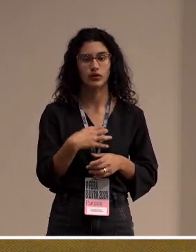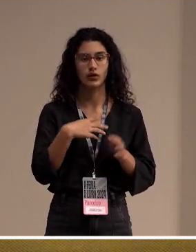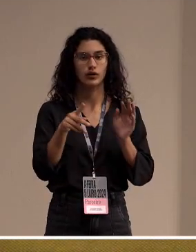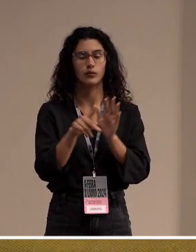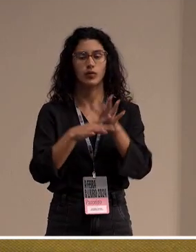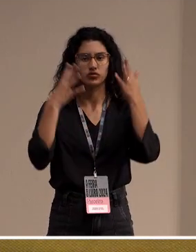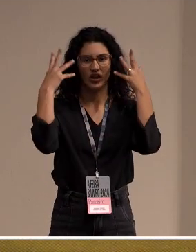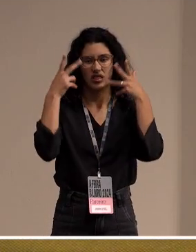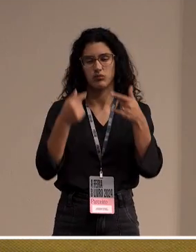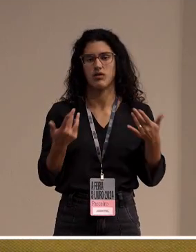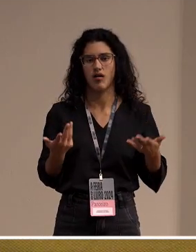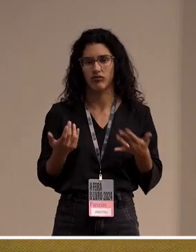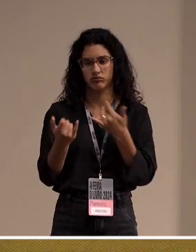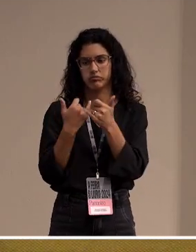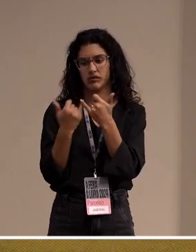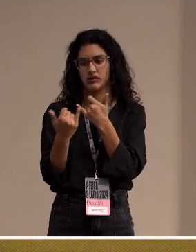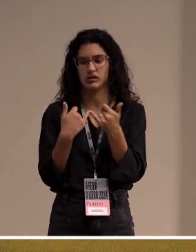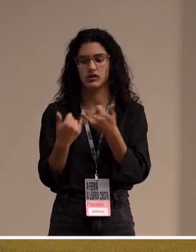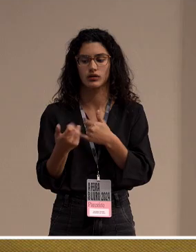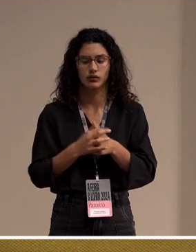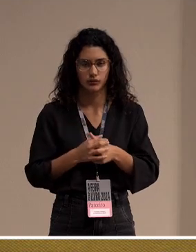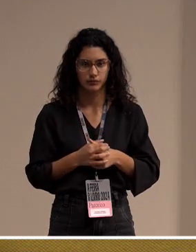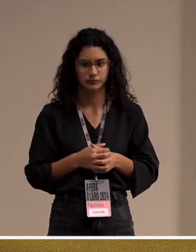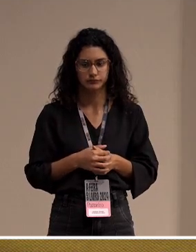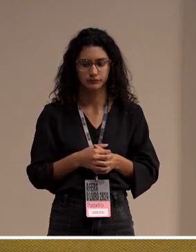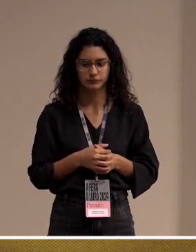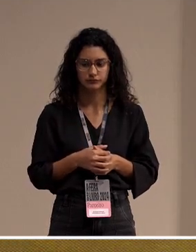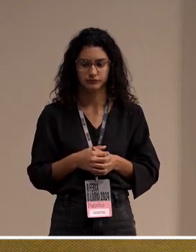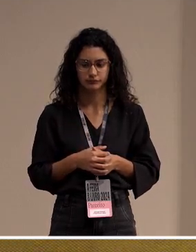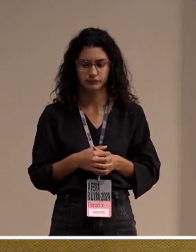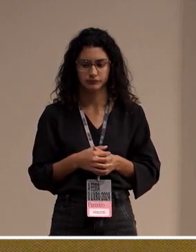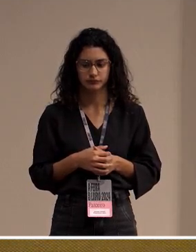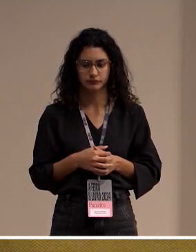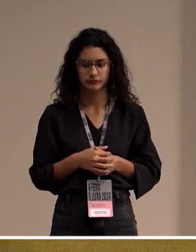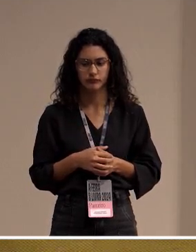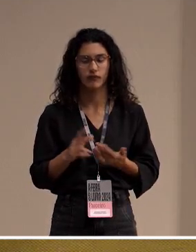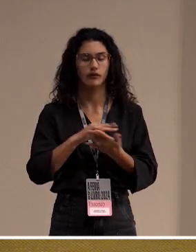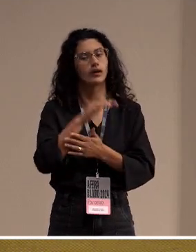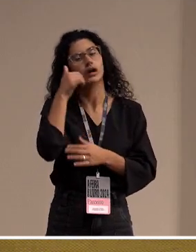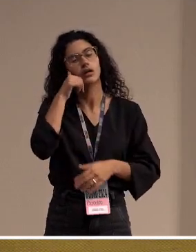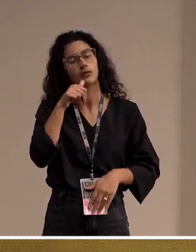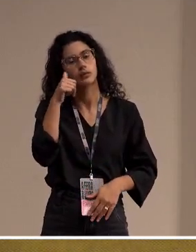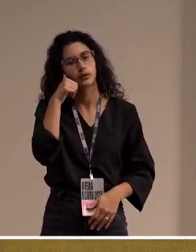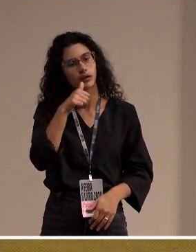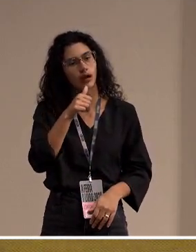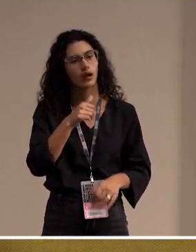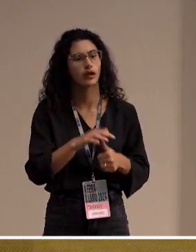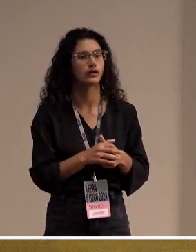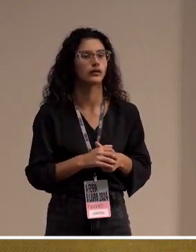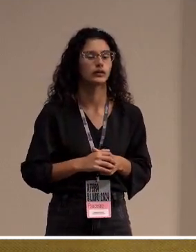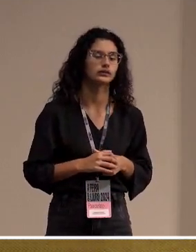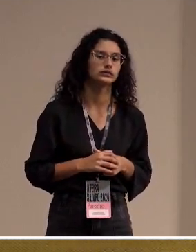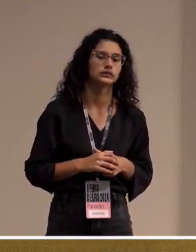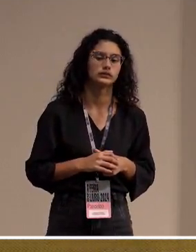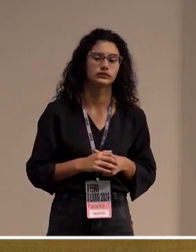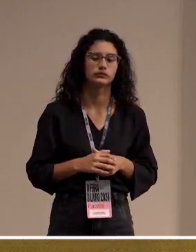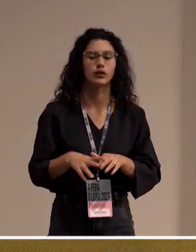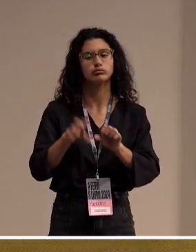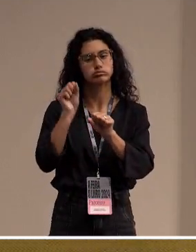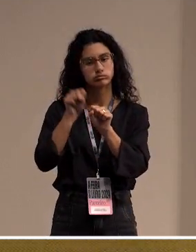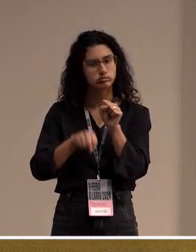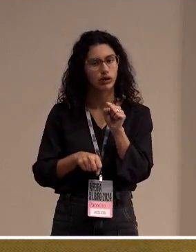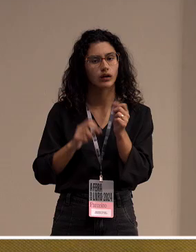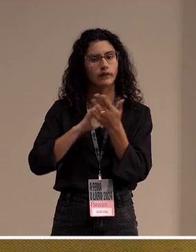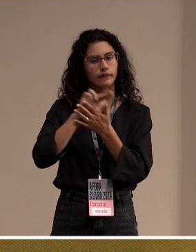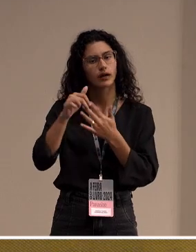and you know, she was 14, he was 41. Right, and he had sex with her regularly. At the same time, he's writing